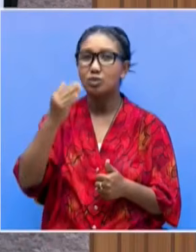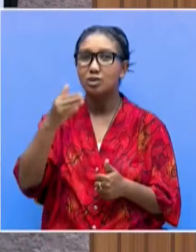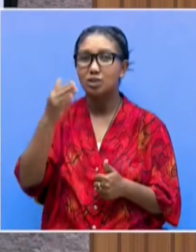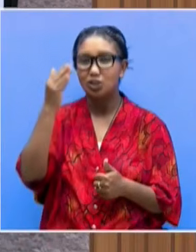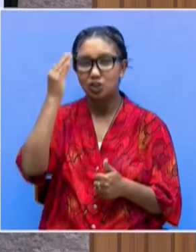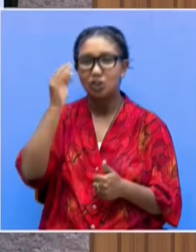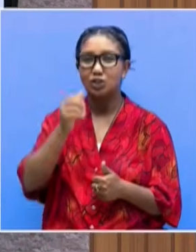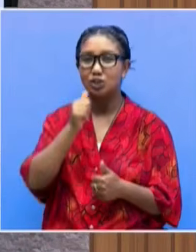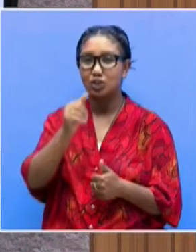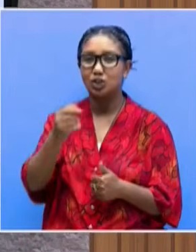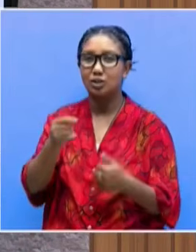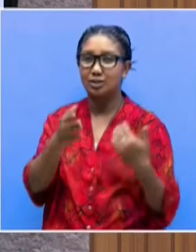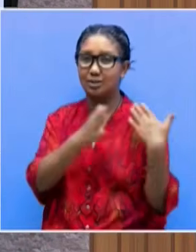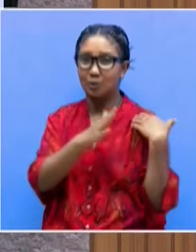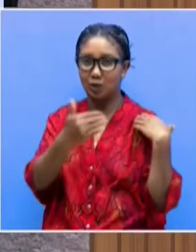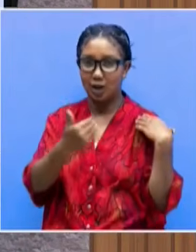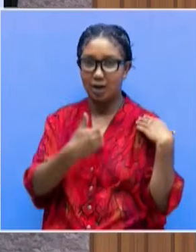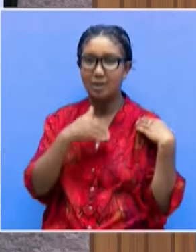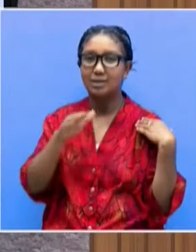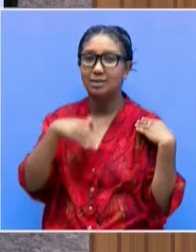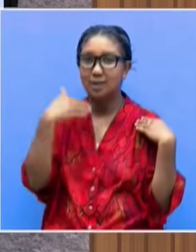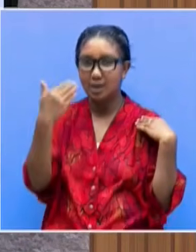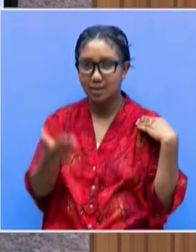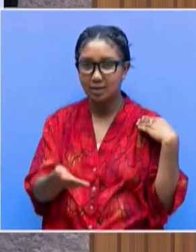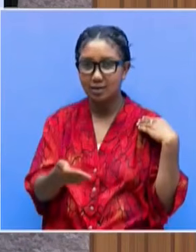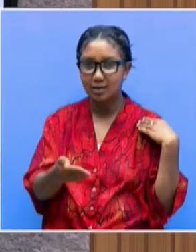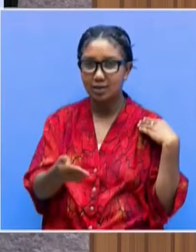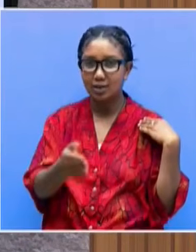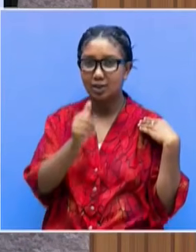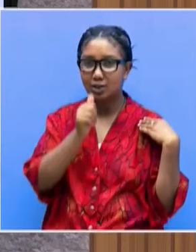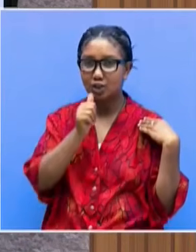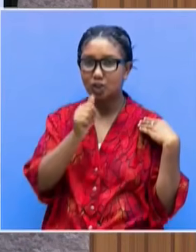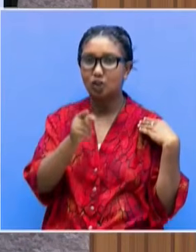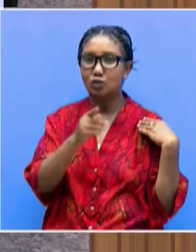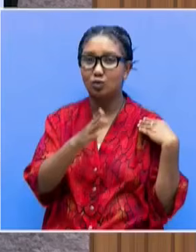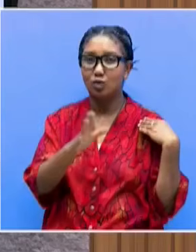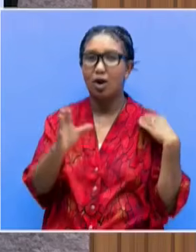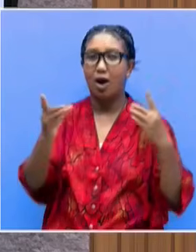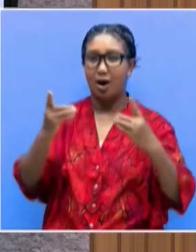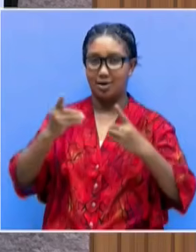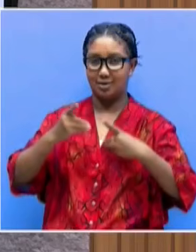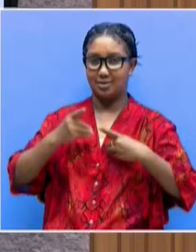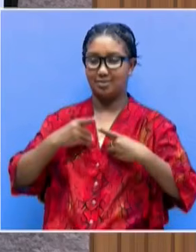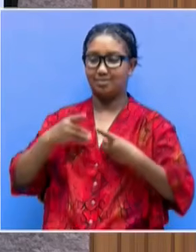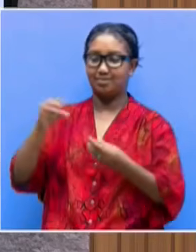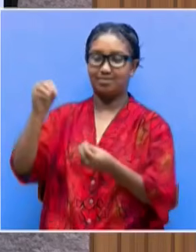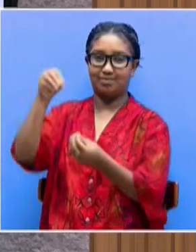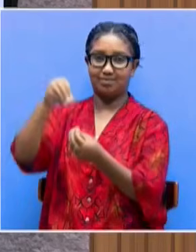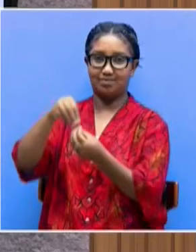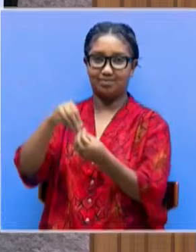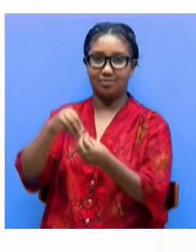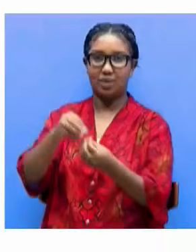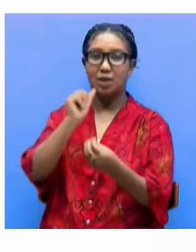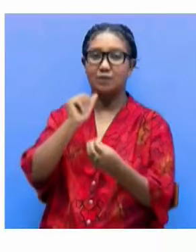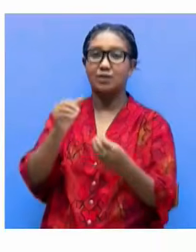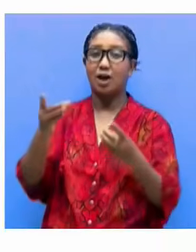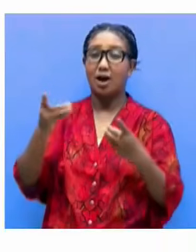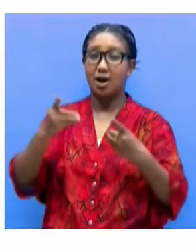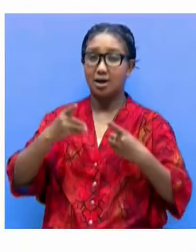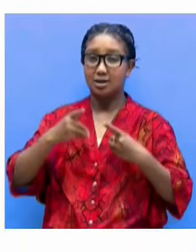She, here is our subject. Then, what comes next is what? Had. Very good. If